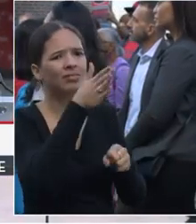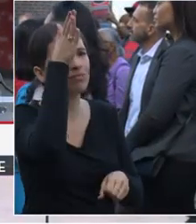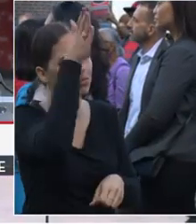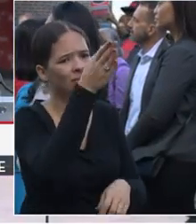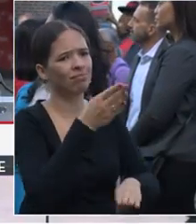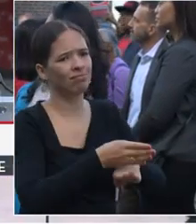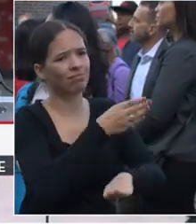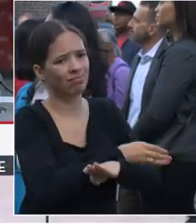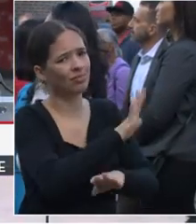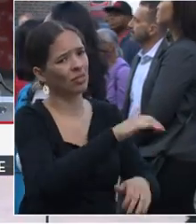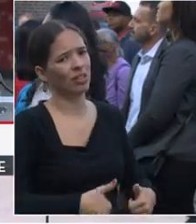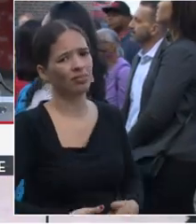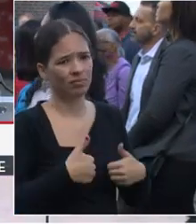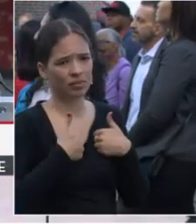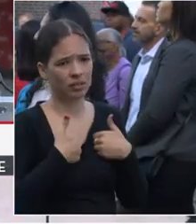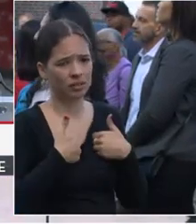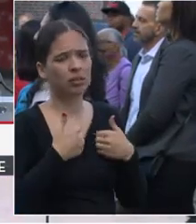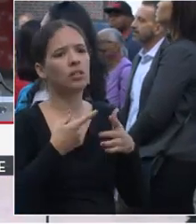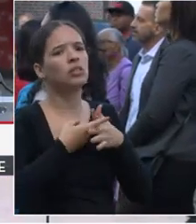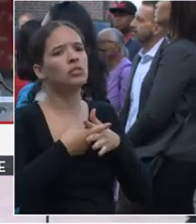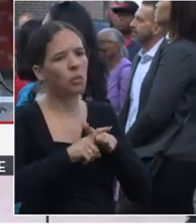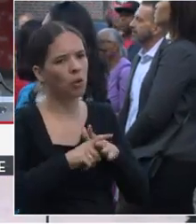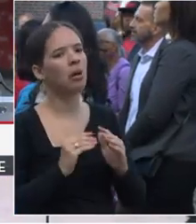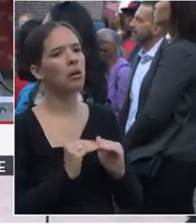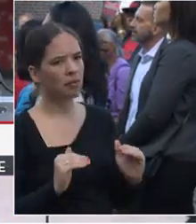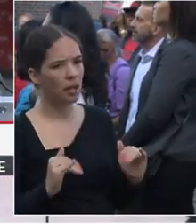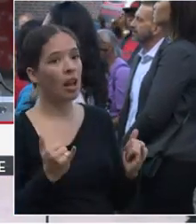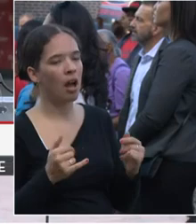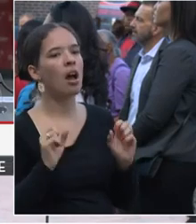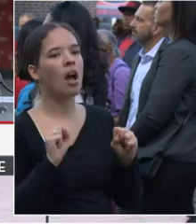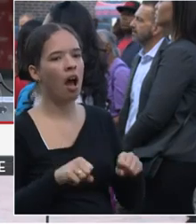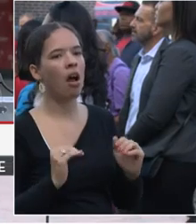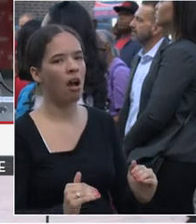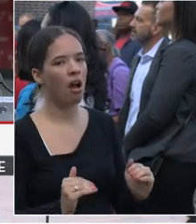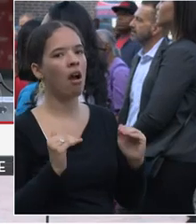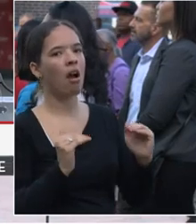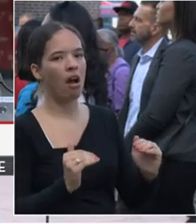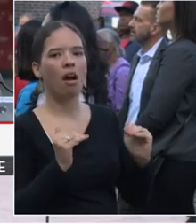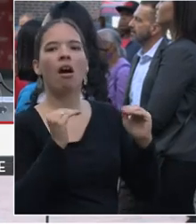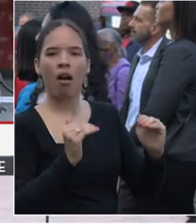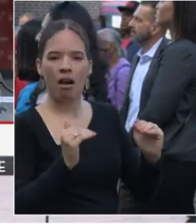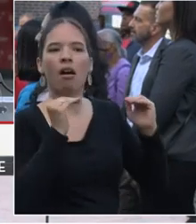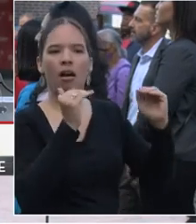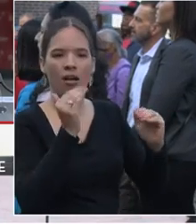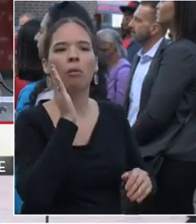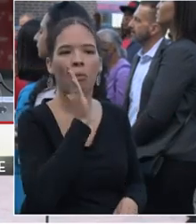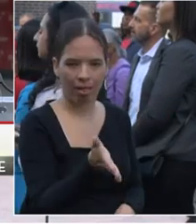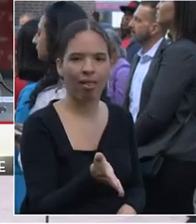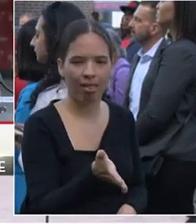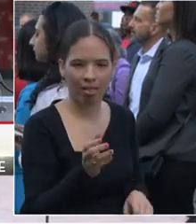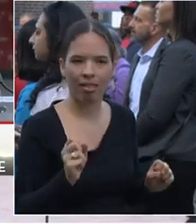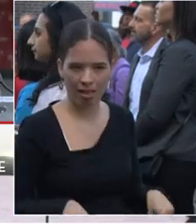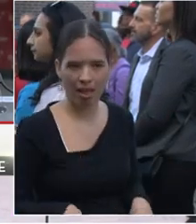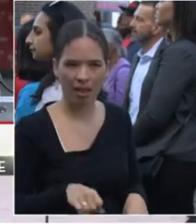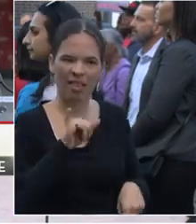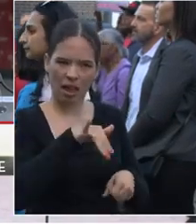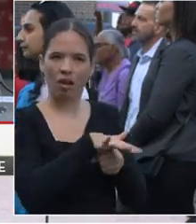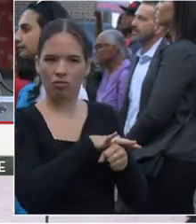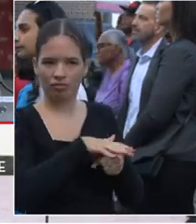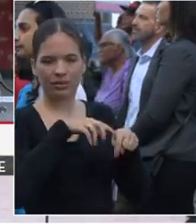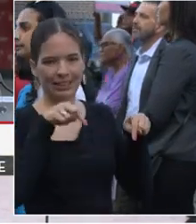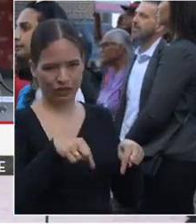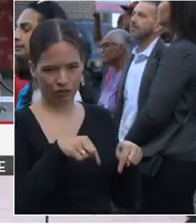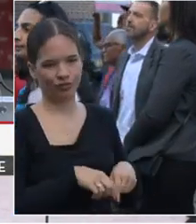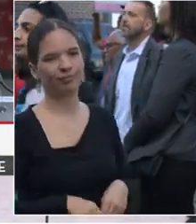an associate today, they have endless promotions throughout Lidl that if they're capable of doing, we can promote them within from here, just this location. Well, do you have, let's